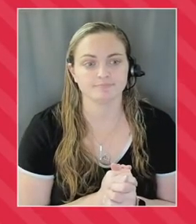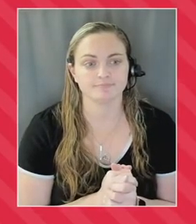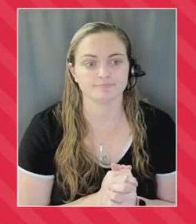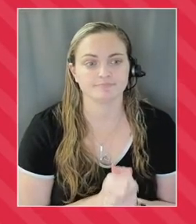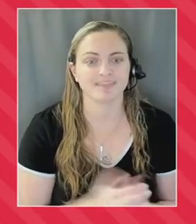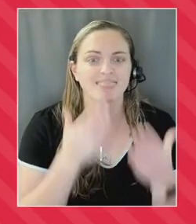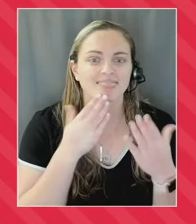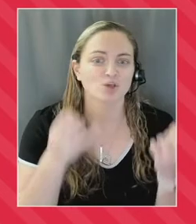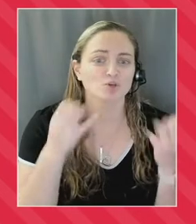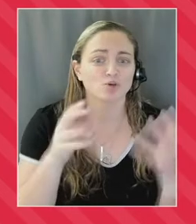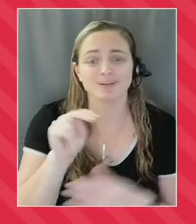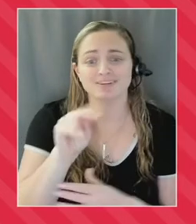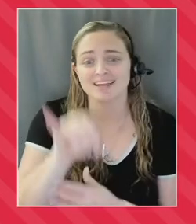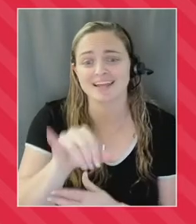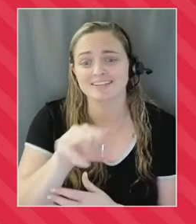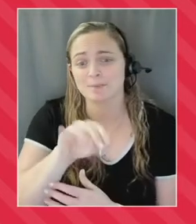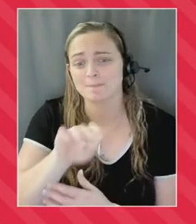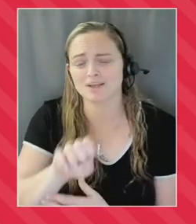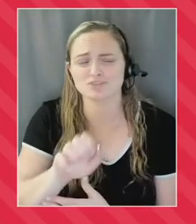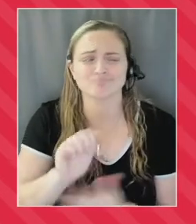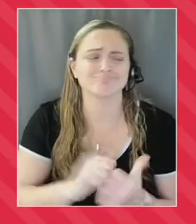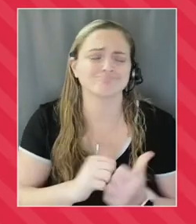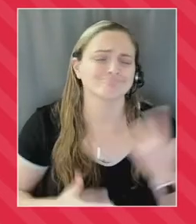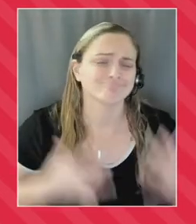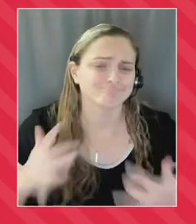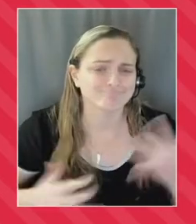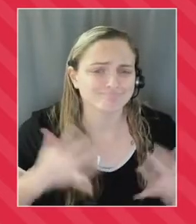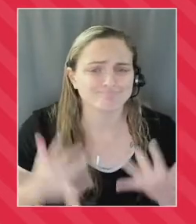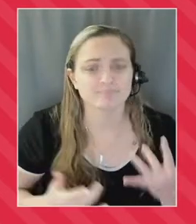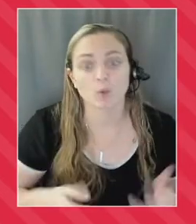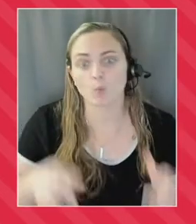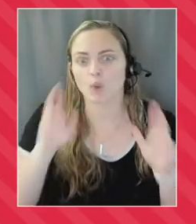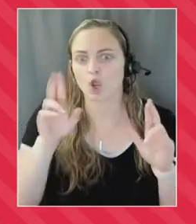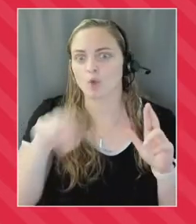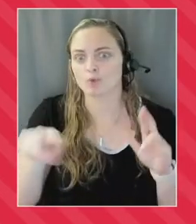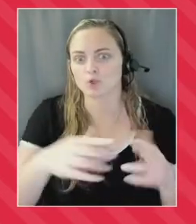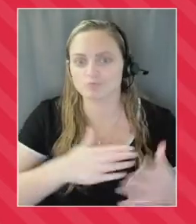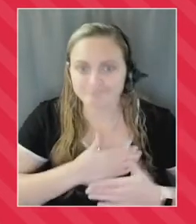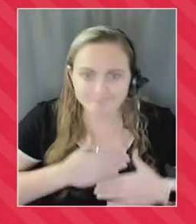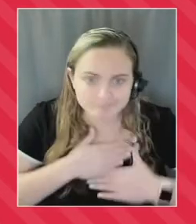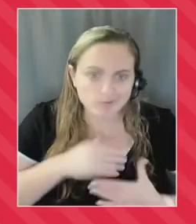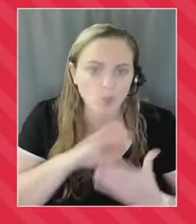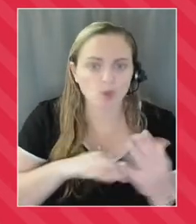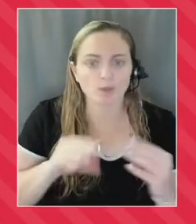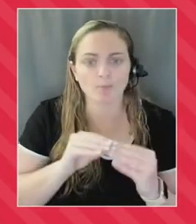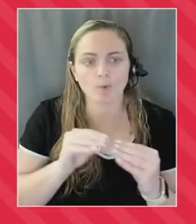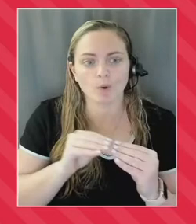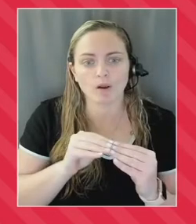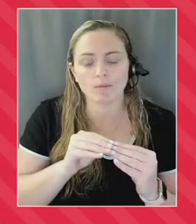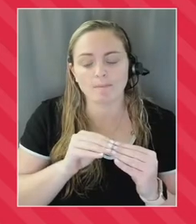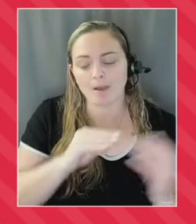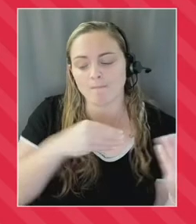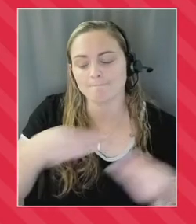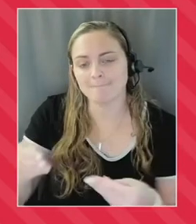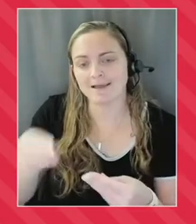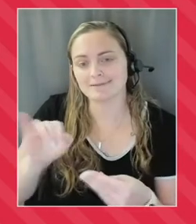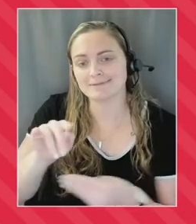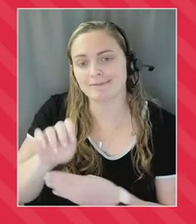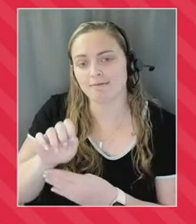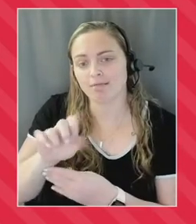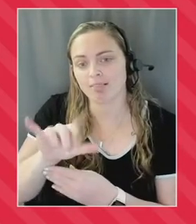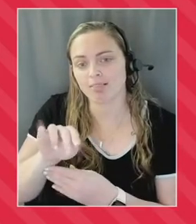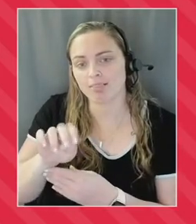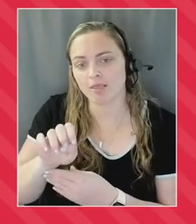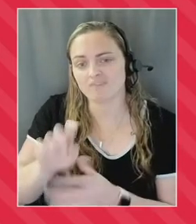Much, Nancy and Michelle. How exciting. We hope you enjoyed learning more about Pass the Love and starting early to